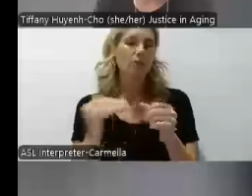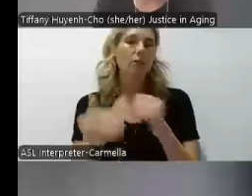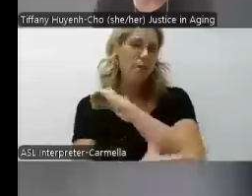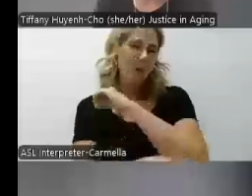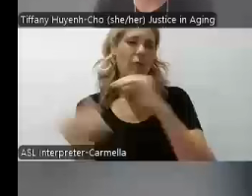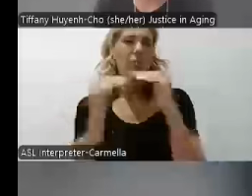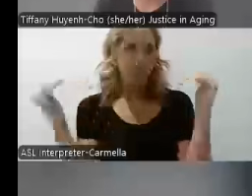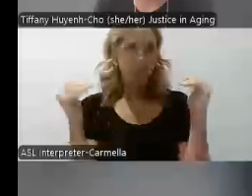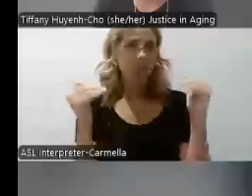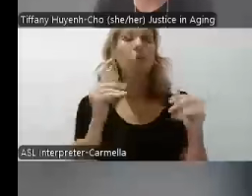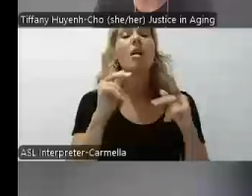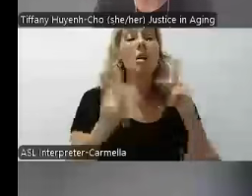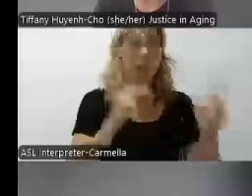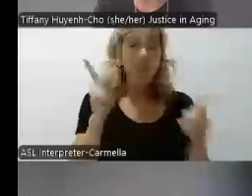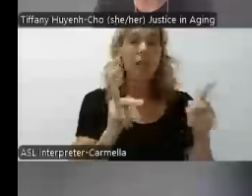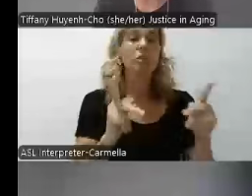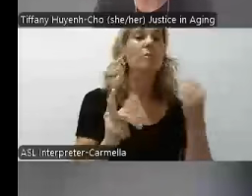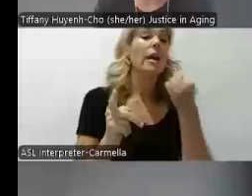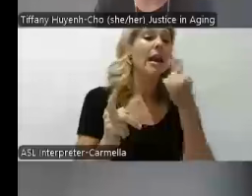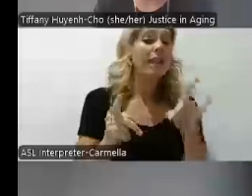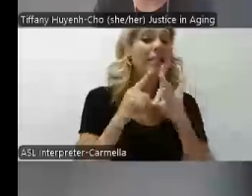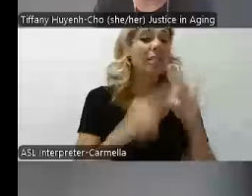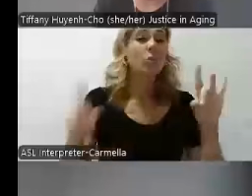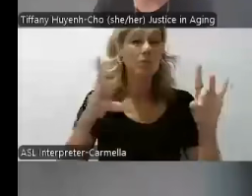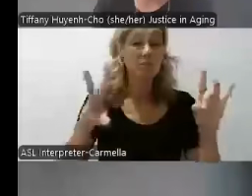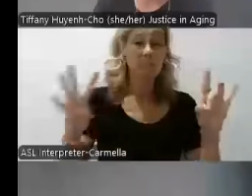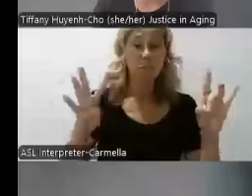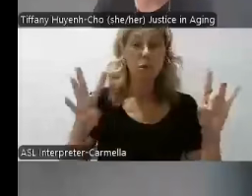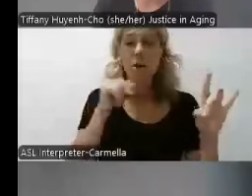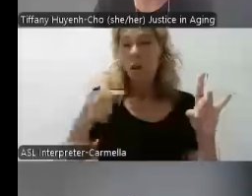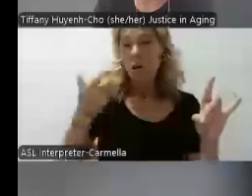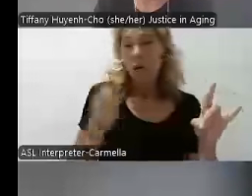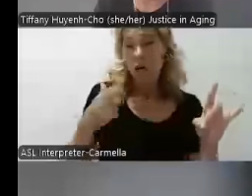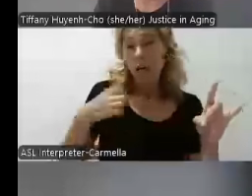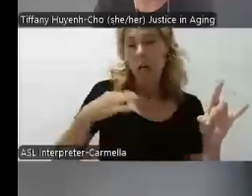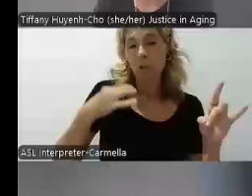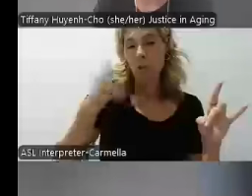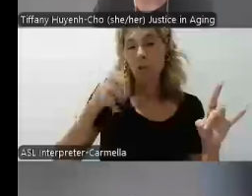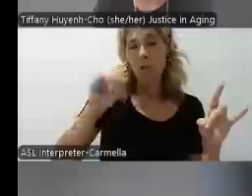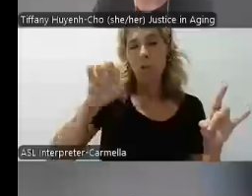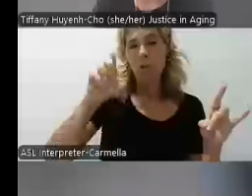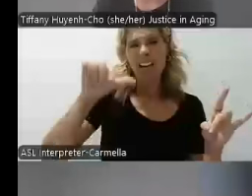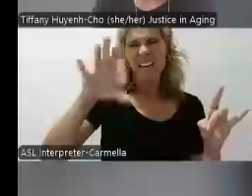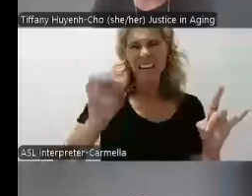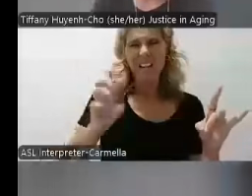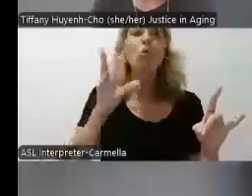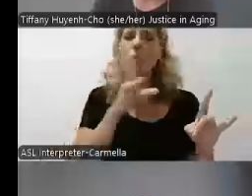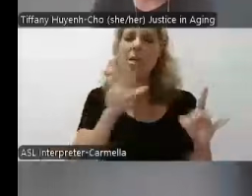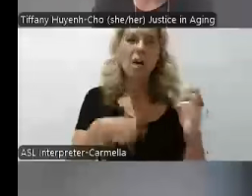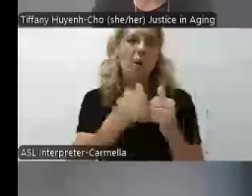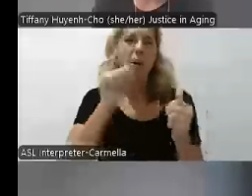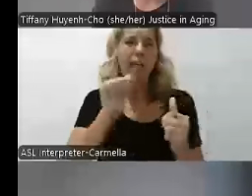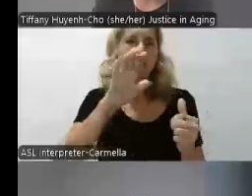who are between ages 18 to 64 and not eligible for Medicare. So we're going to talk a lot about the ACA